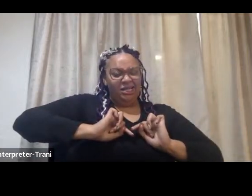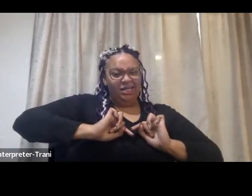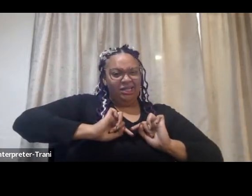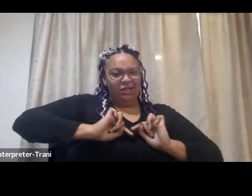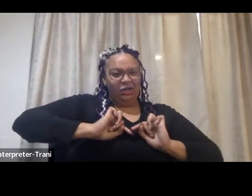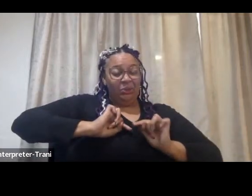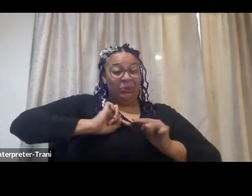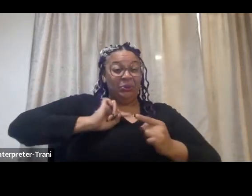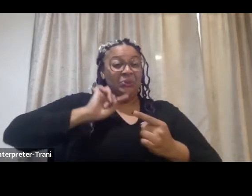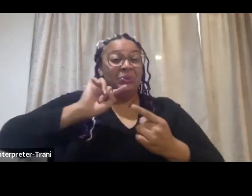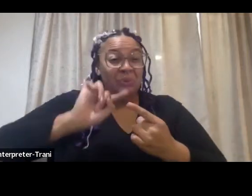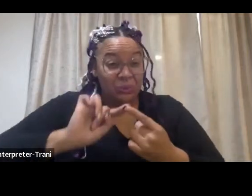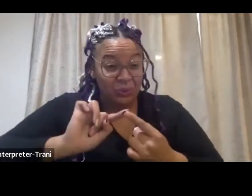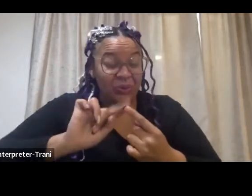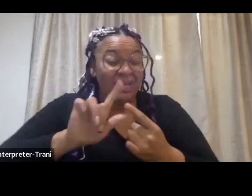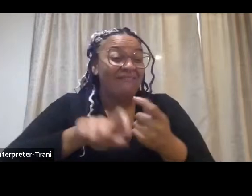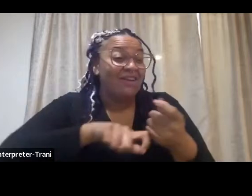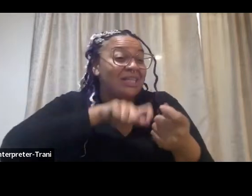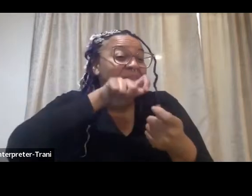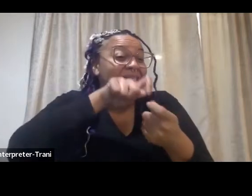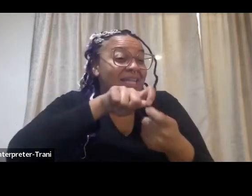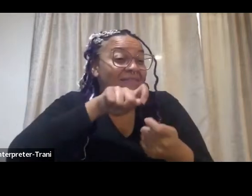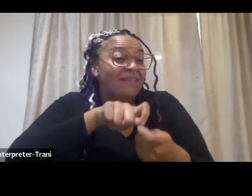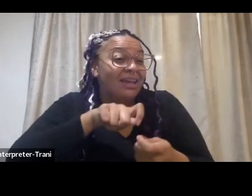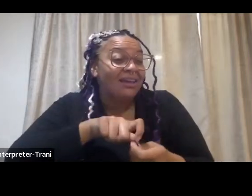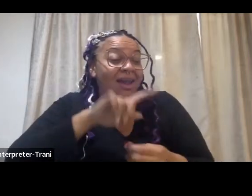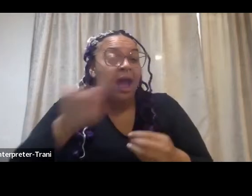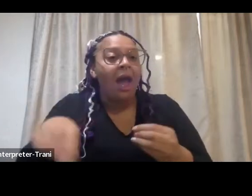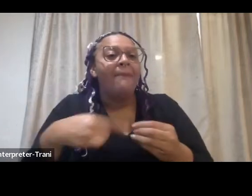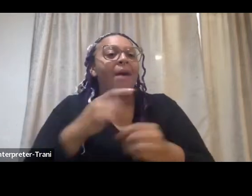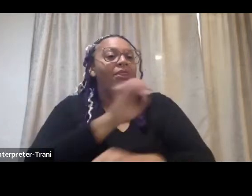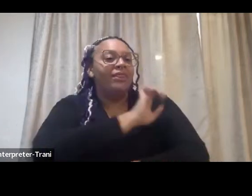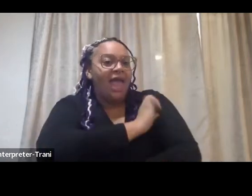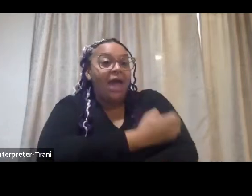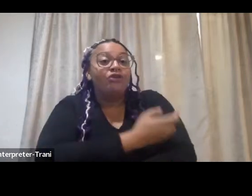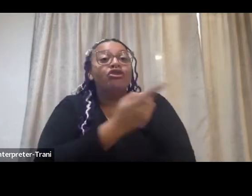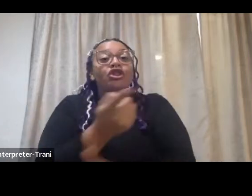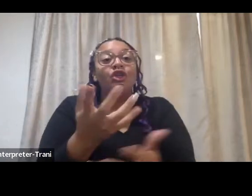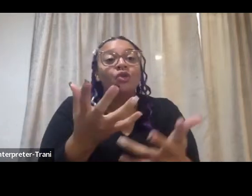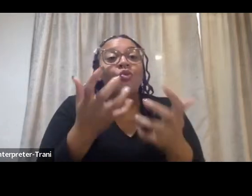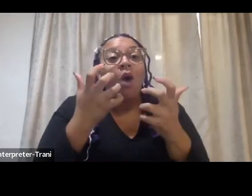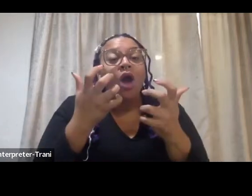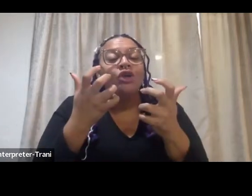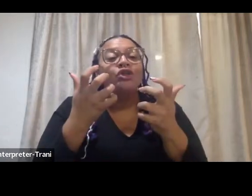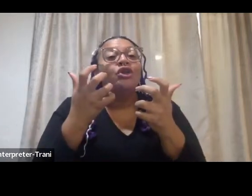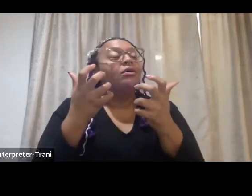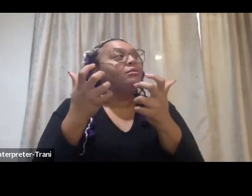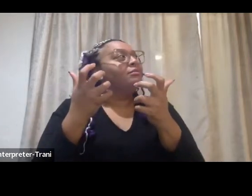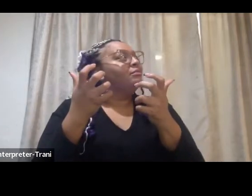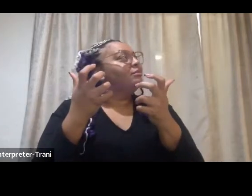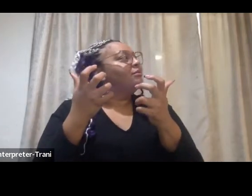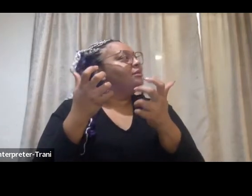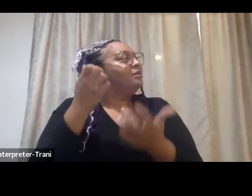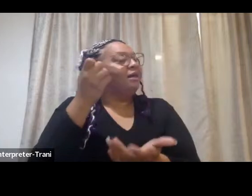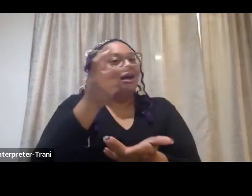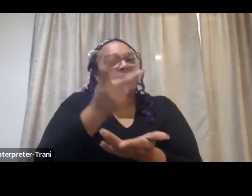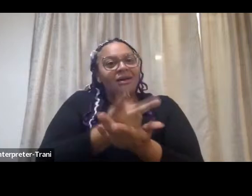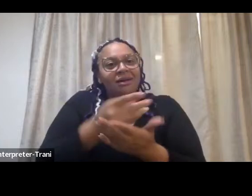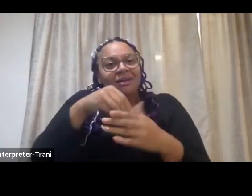to get really specific about the energy that you want to allow into your